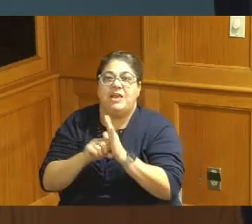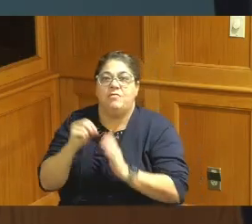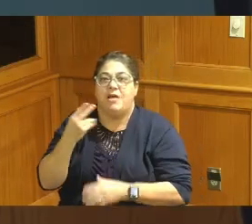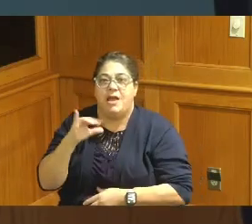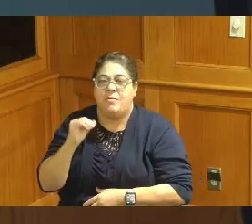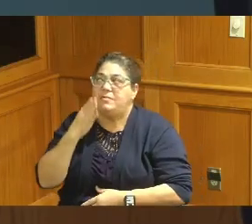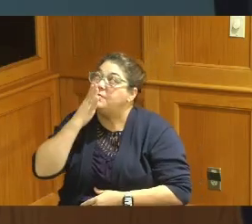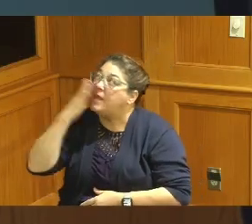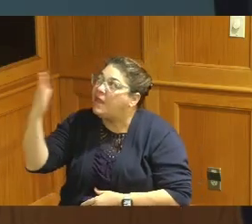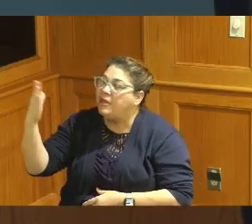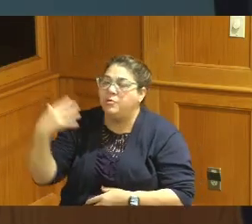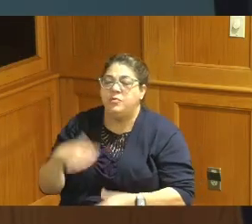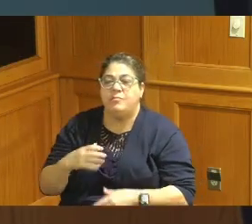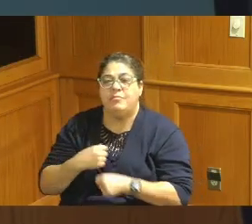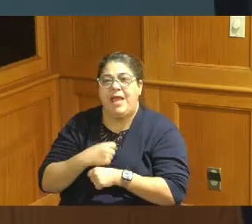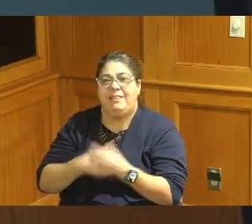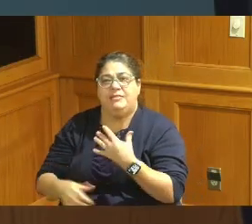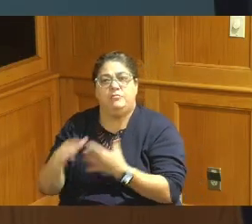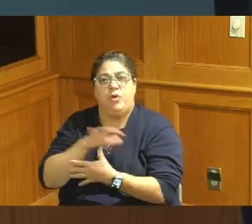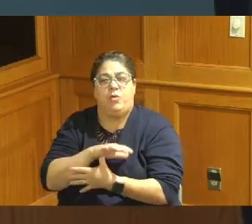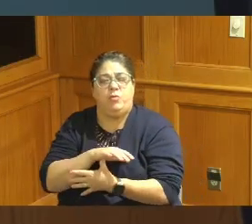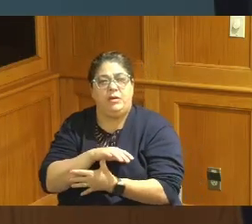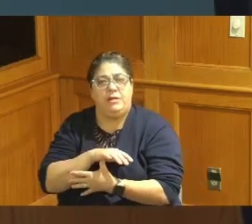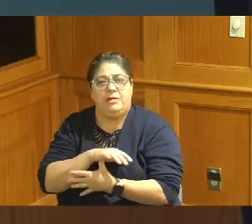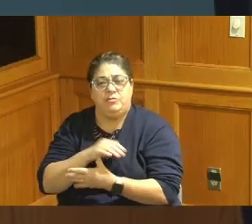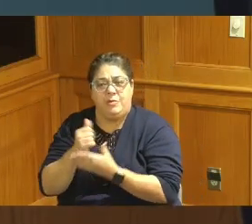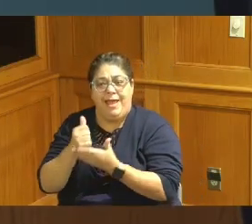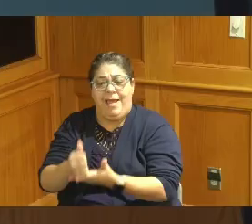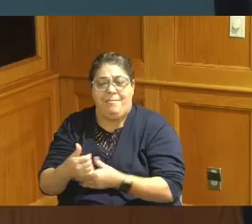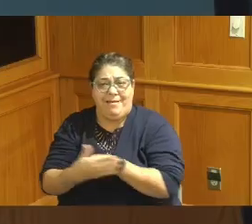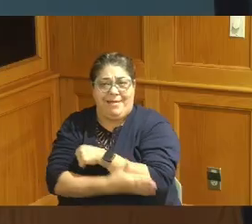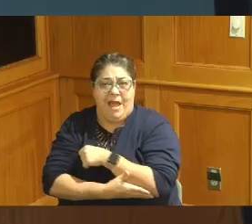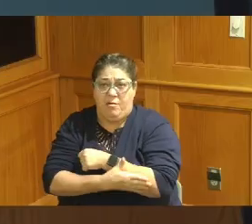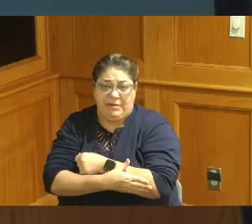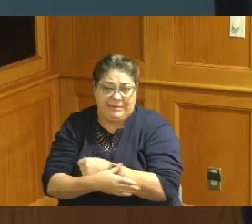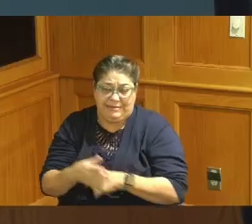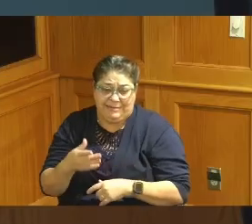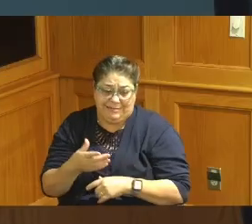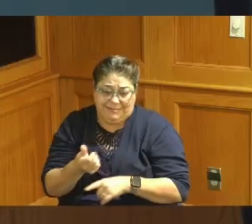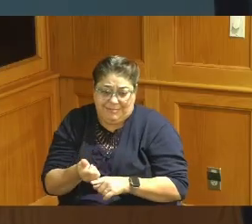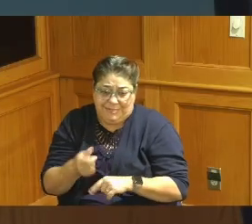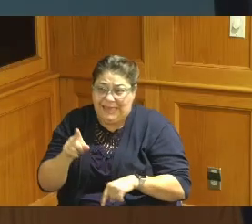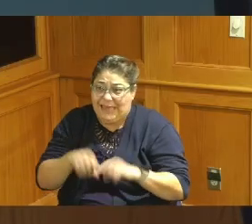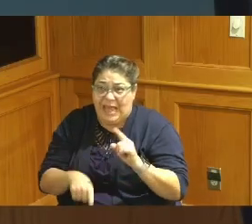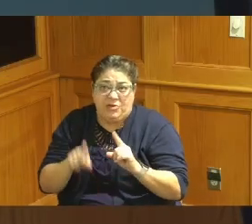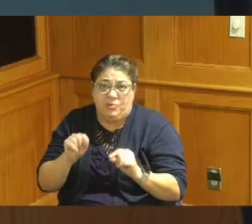for making this a priority and helping counties who could not do it otherwise do